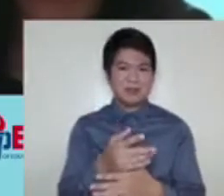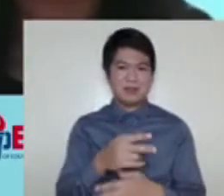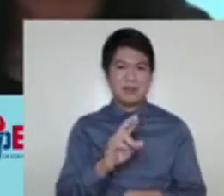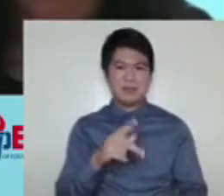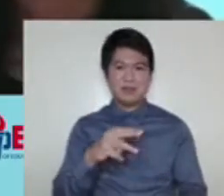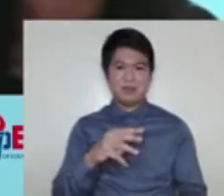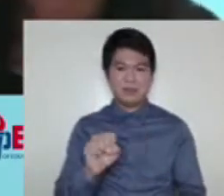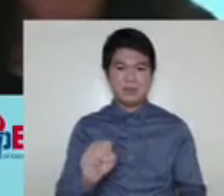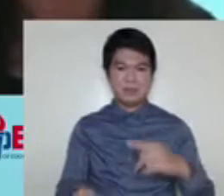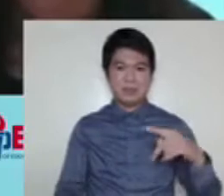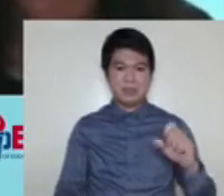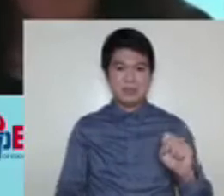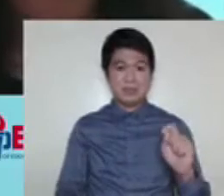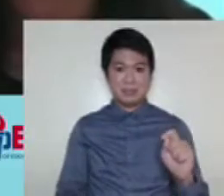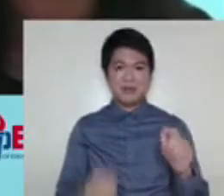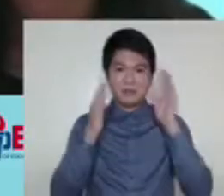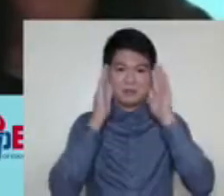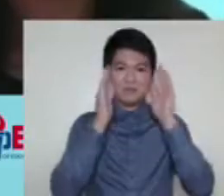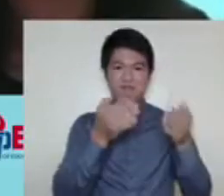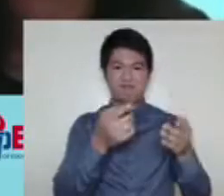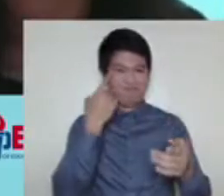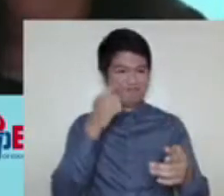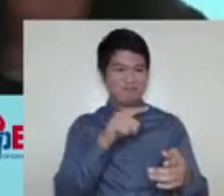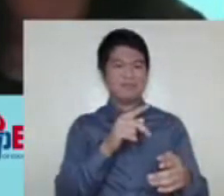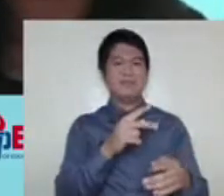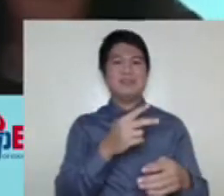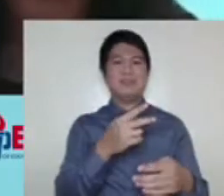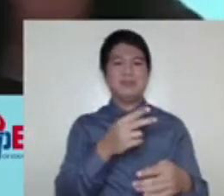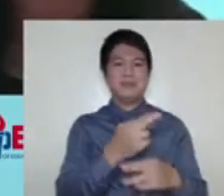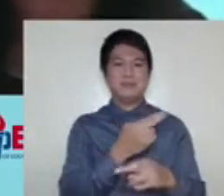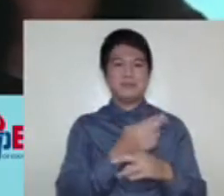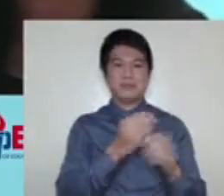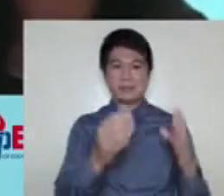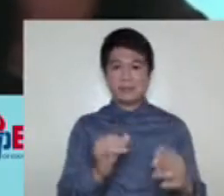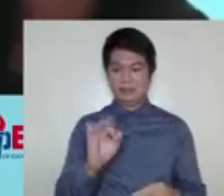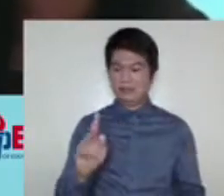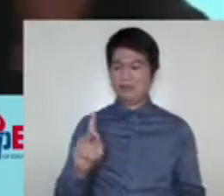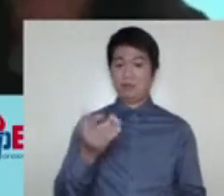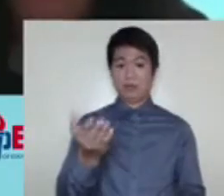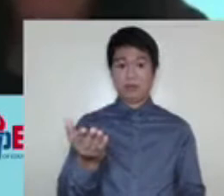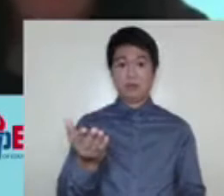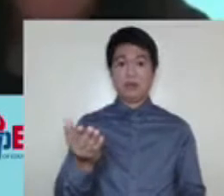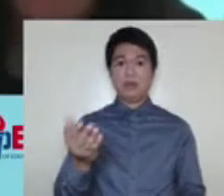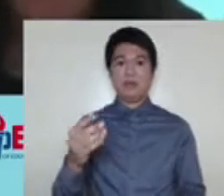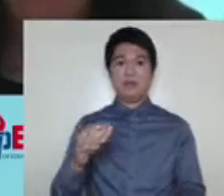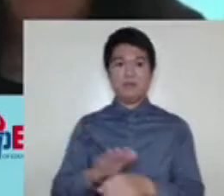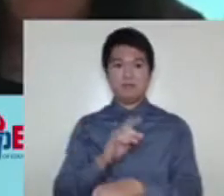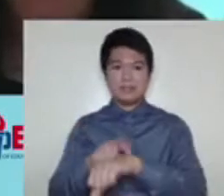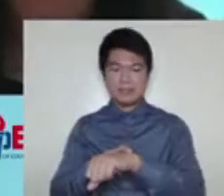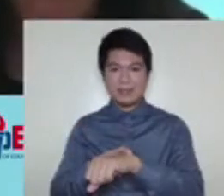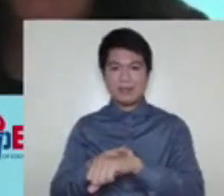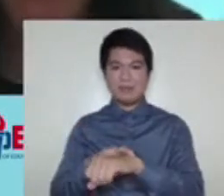regular teachers. But if you are a full-time teacher broadcaster watching this